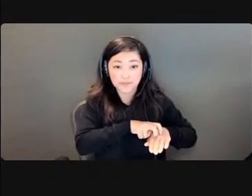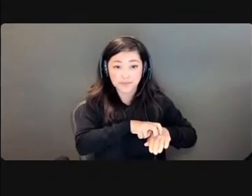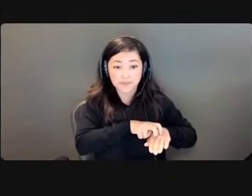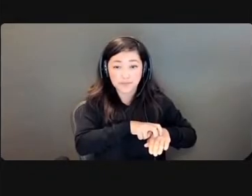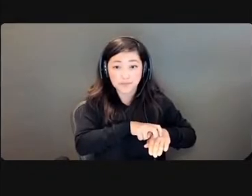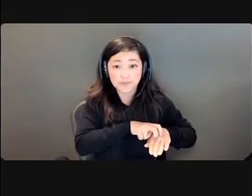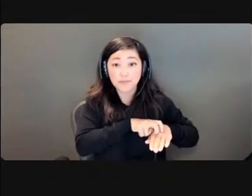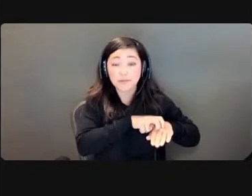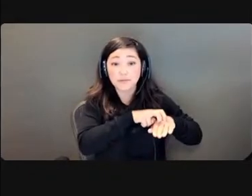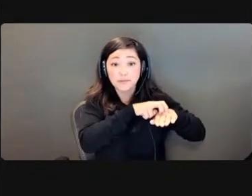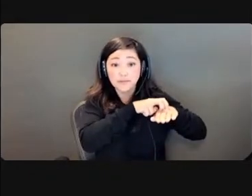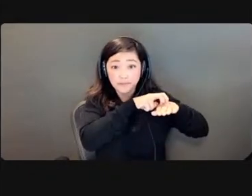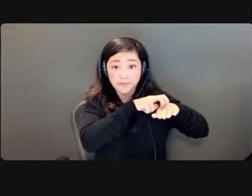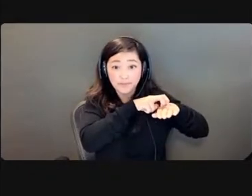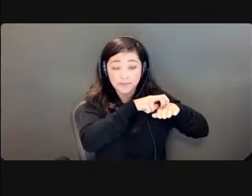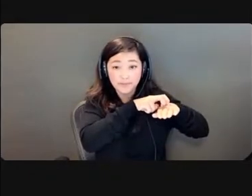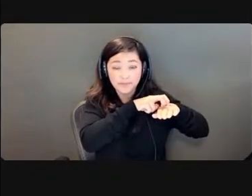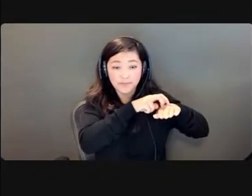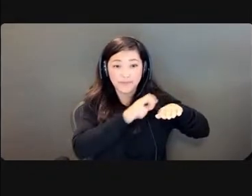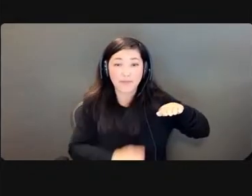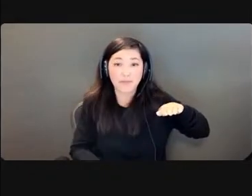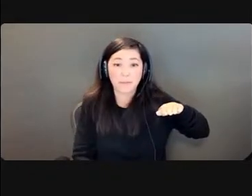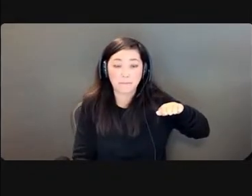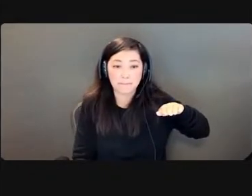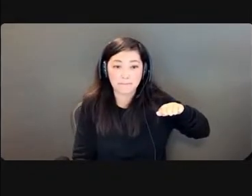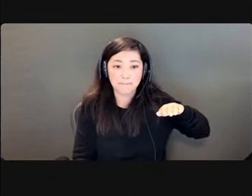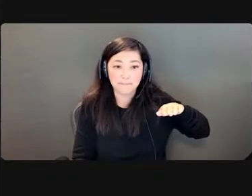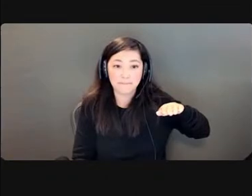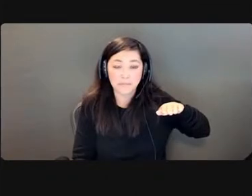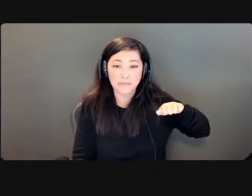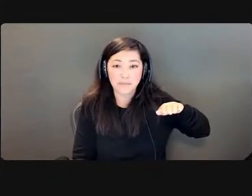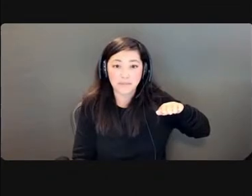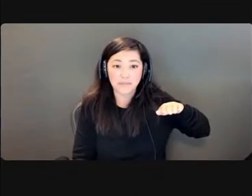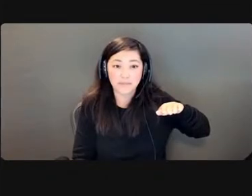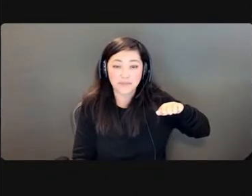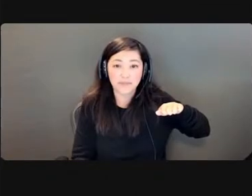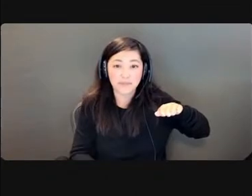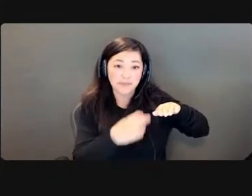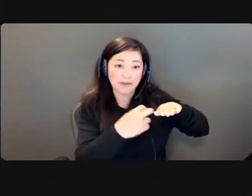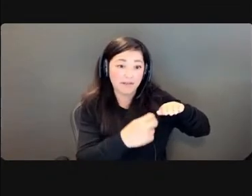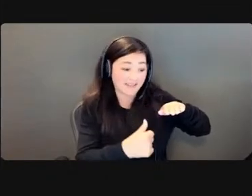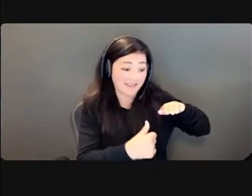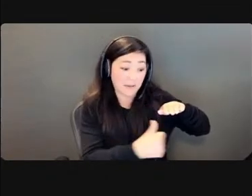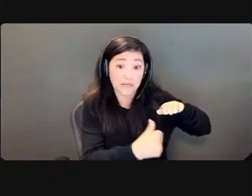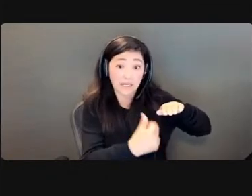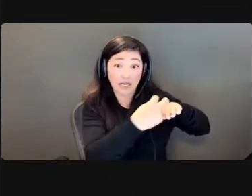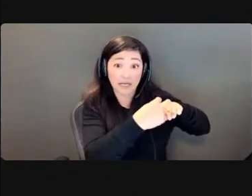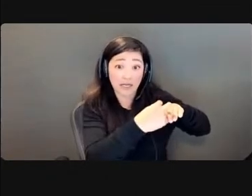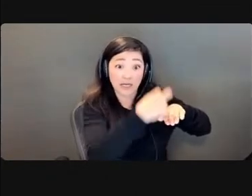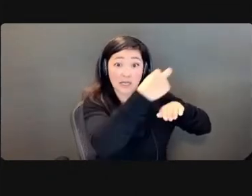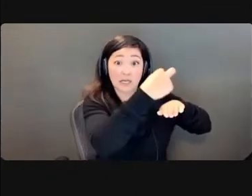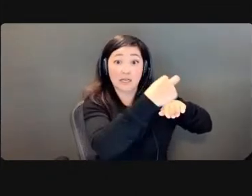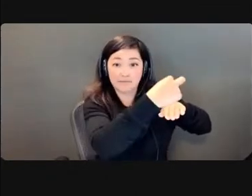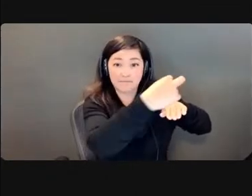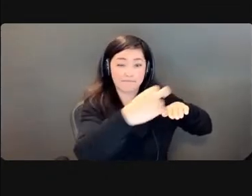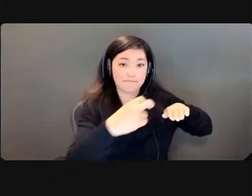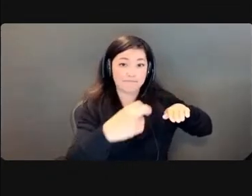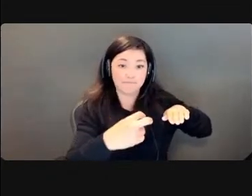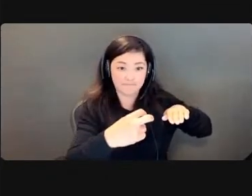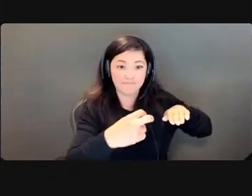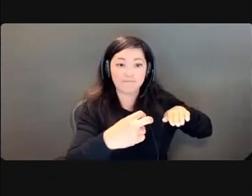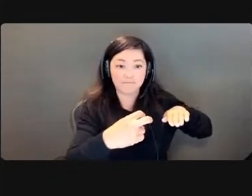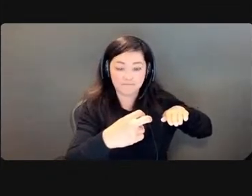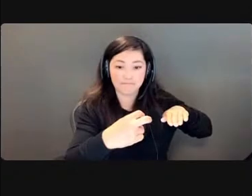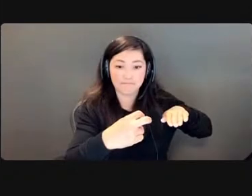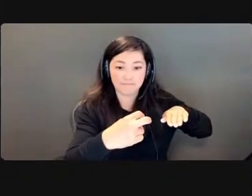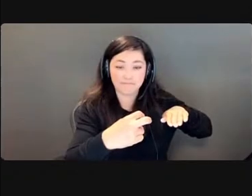bed. And once I'm on there, I tuck my feet in and push a button, and the lid of the bench actually